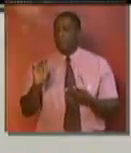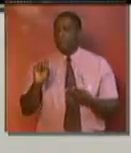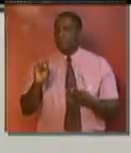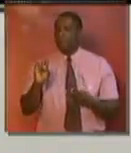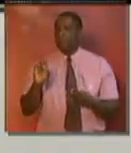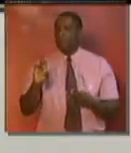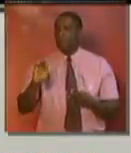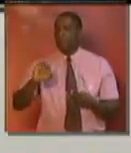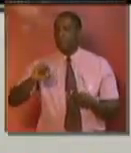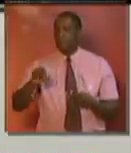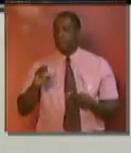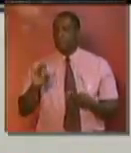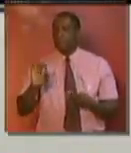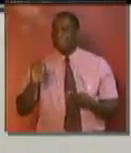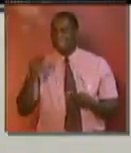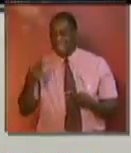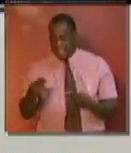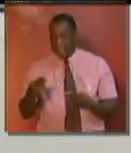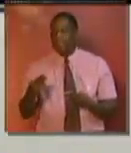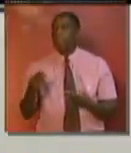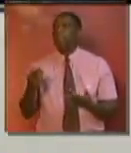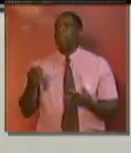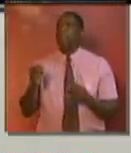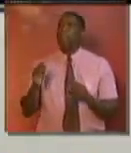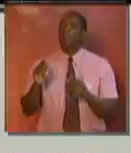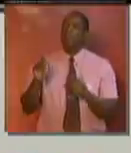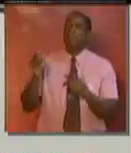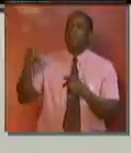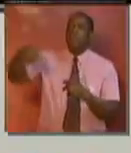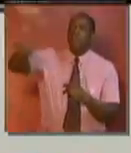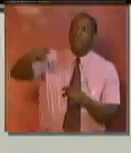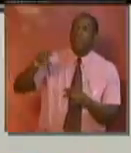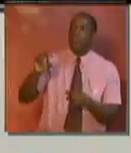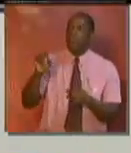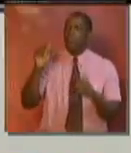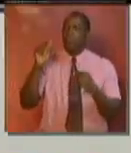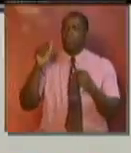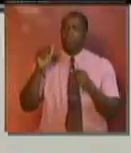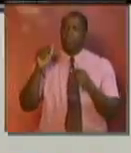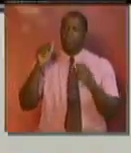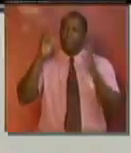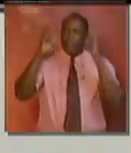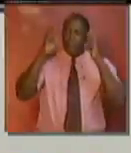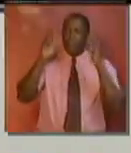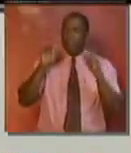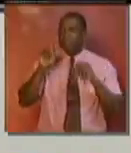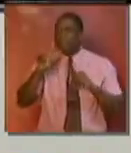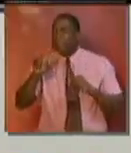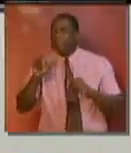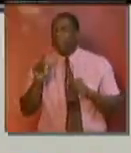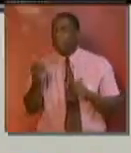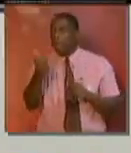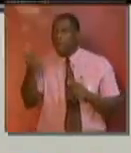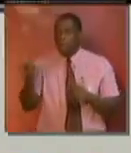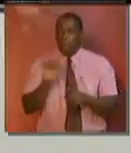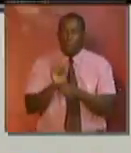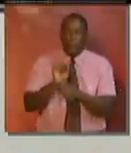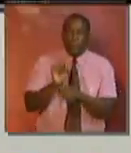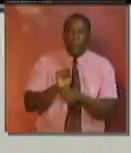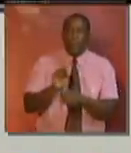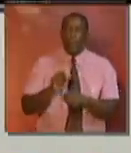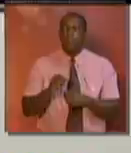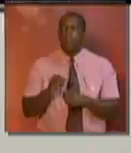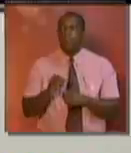the team here that's working behind the scenes. Thank you, everyone, for all that you have done this morning. As we close,